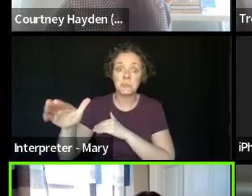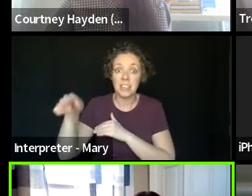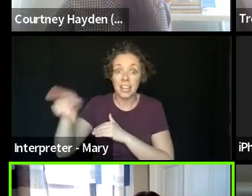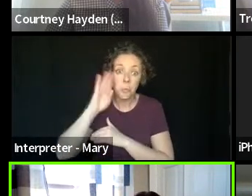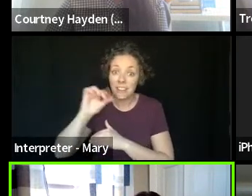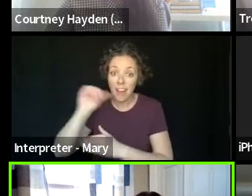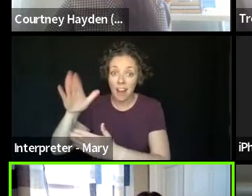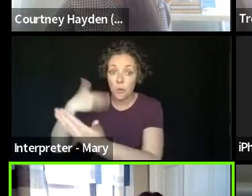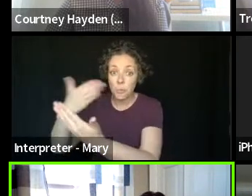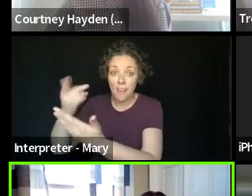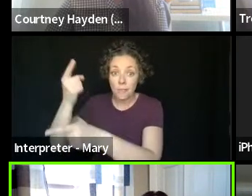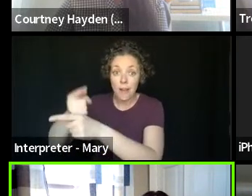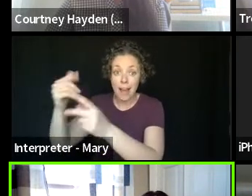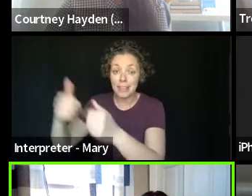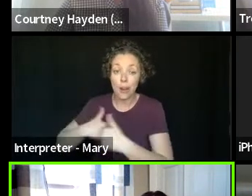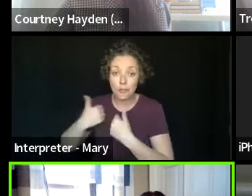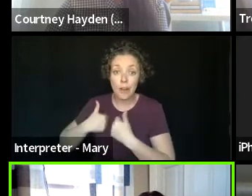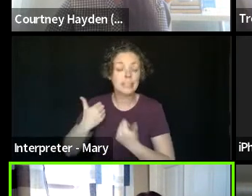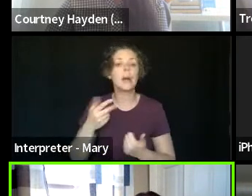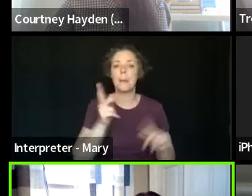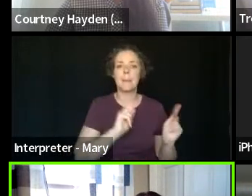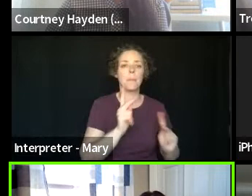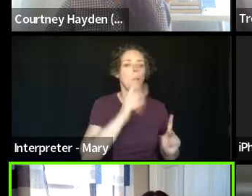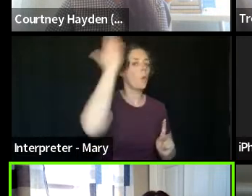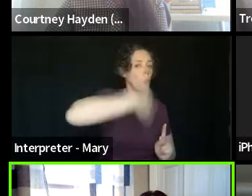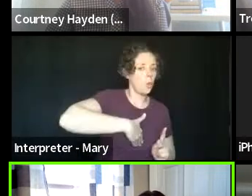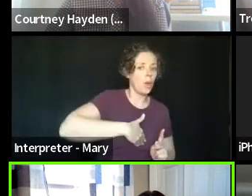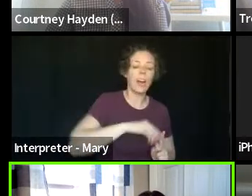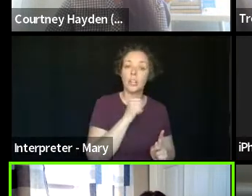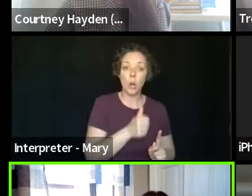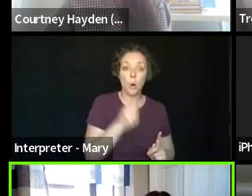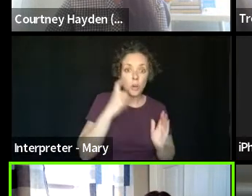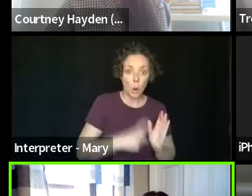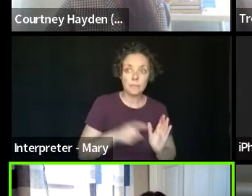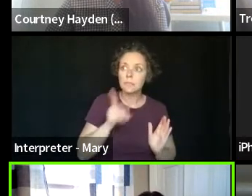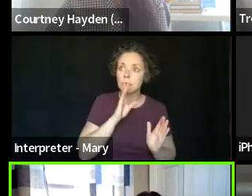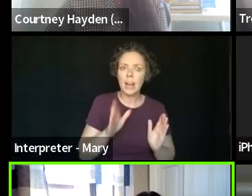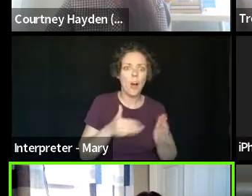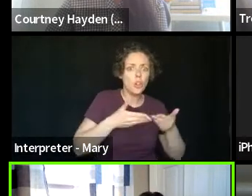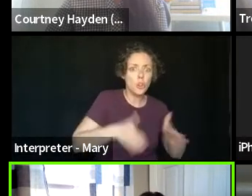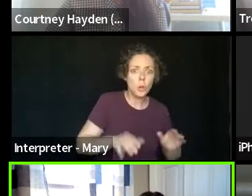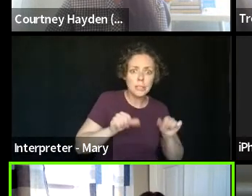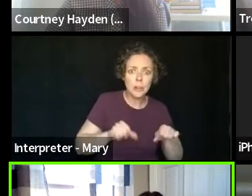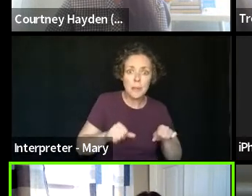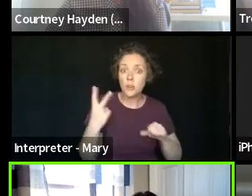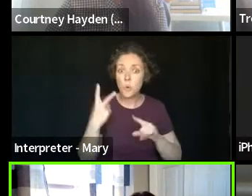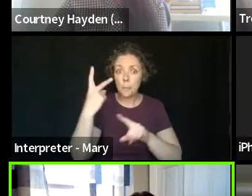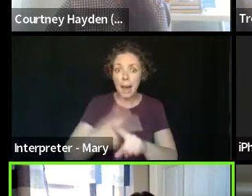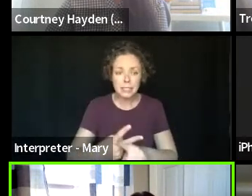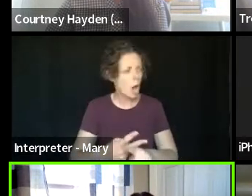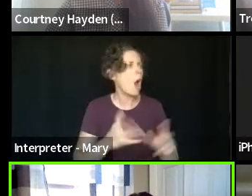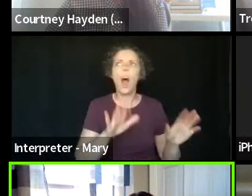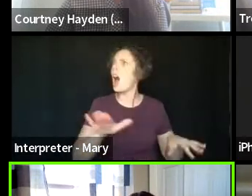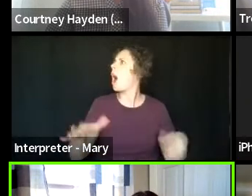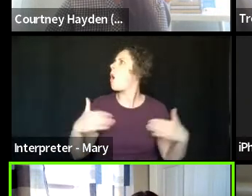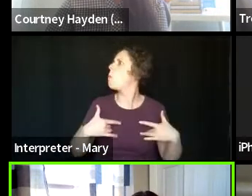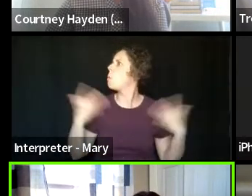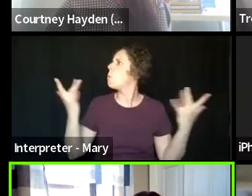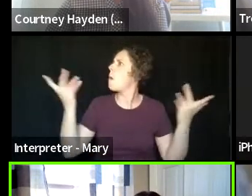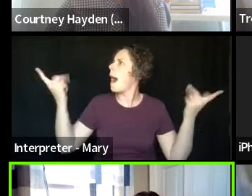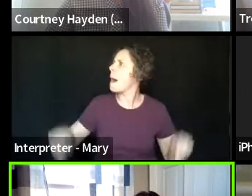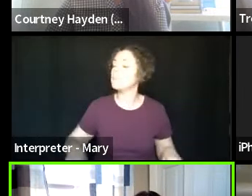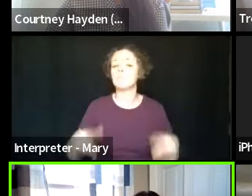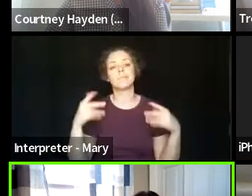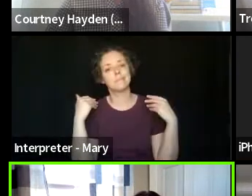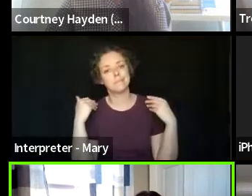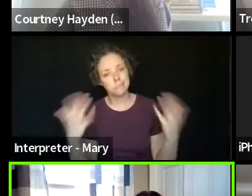that they were supposed to renew and might learn that they have lost eligibility 2 months from now when they're going to the doctor, for example. So again, please let me know if